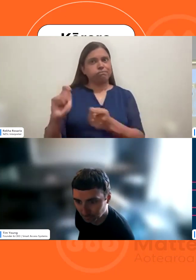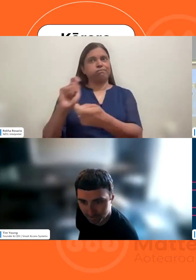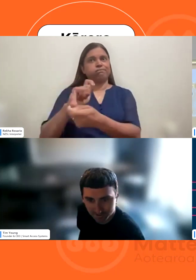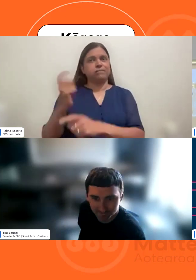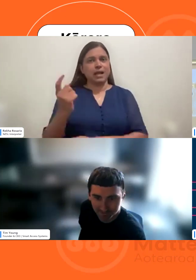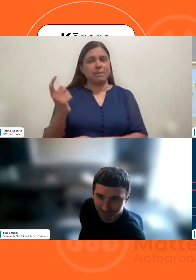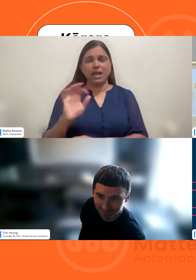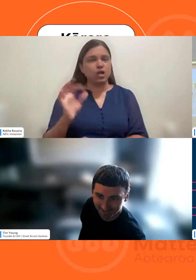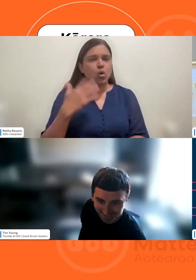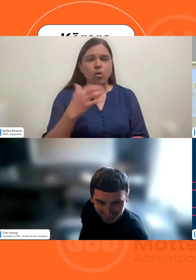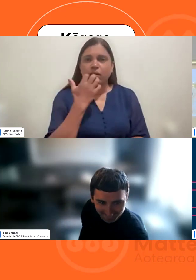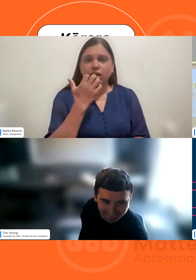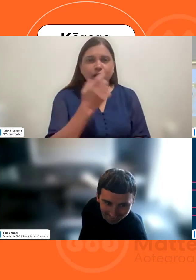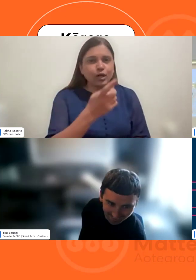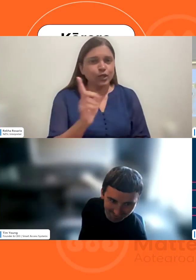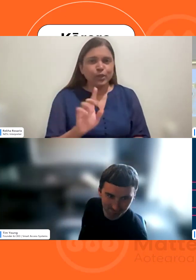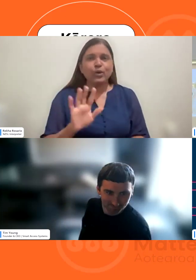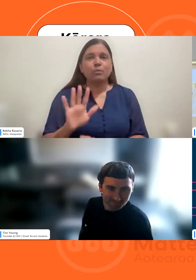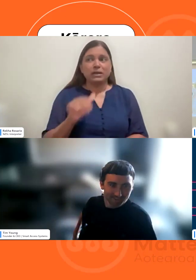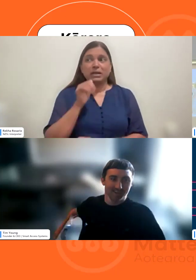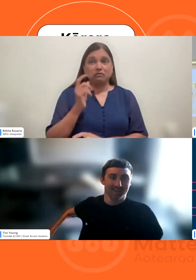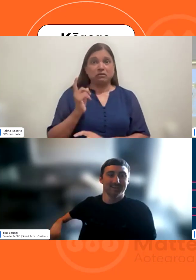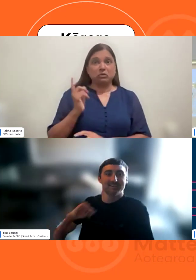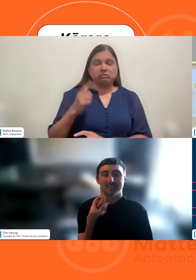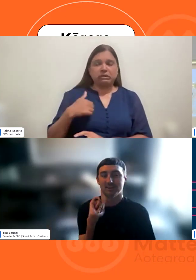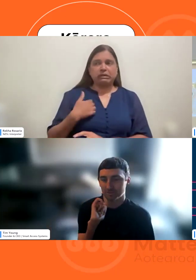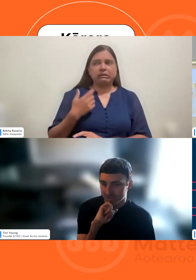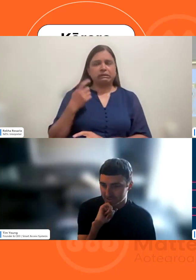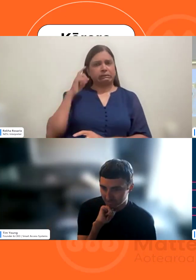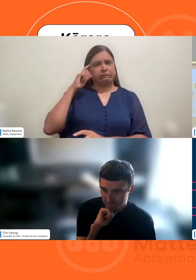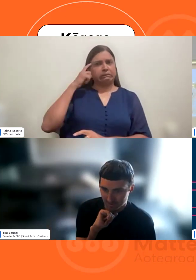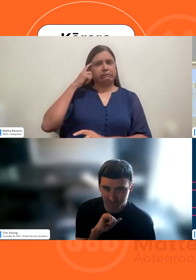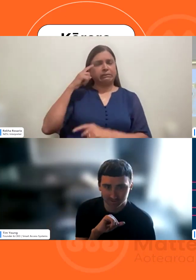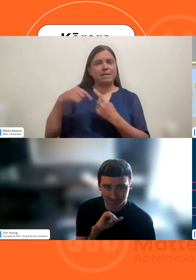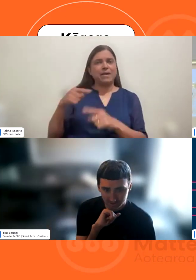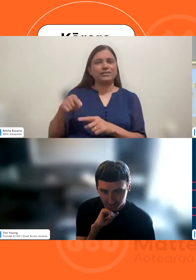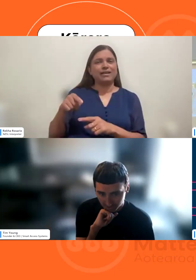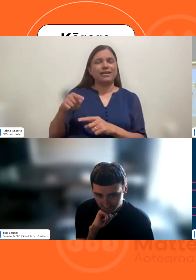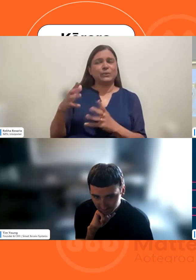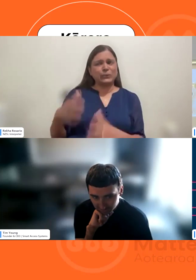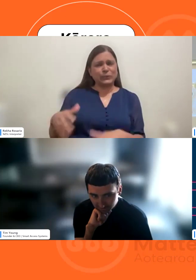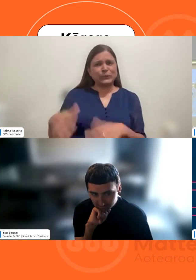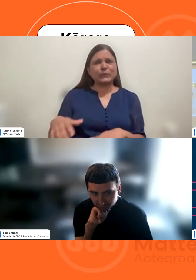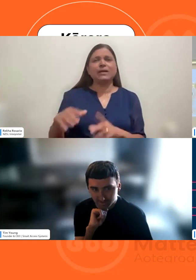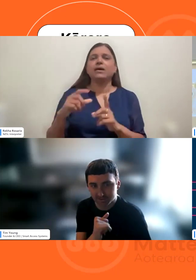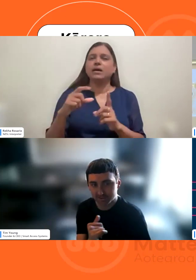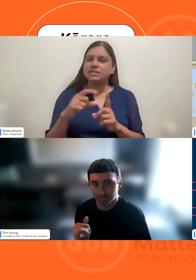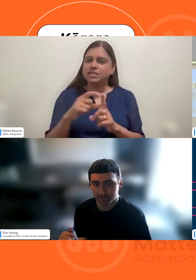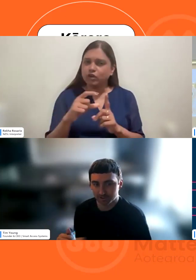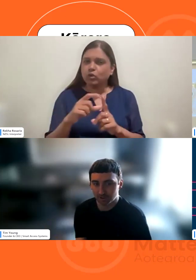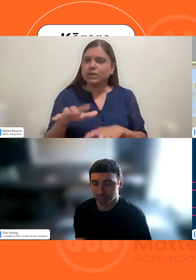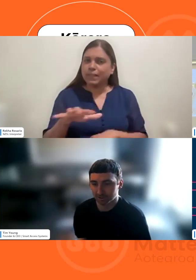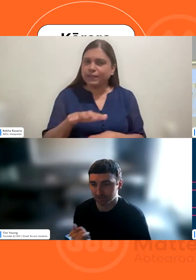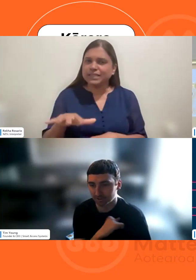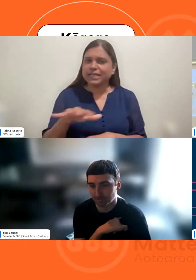be unwarranted if you are freaked out. And, it's really difficult, especially in our sector, because there's so